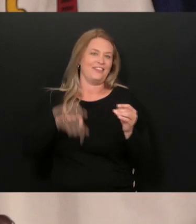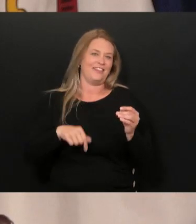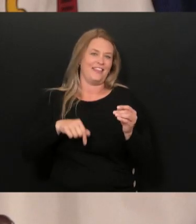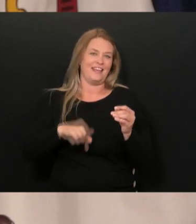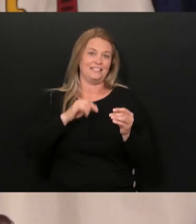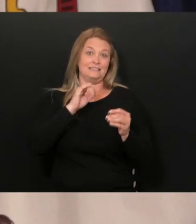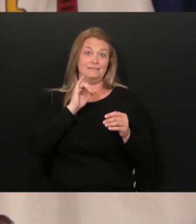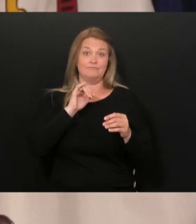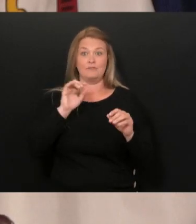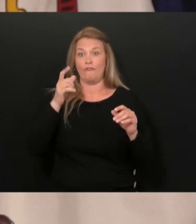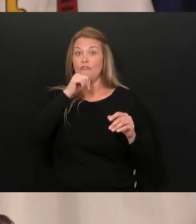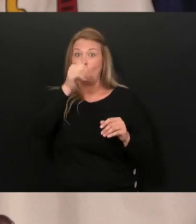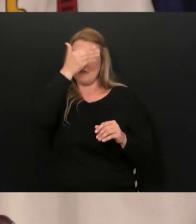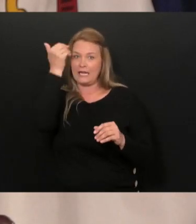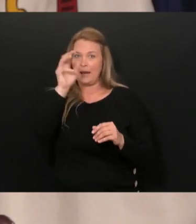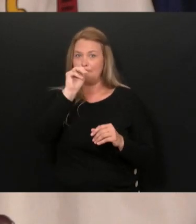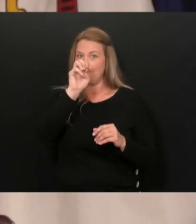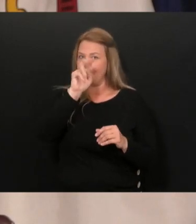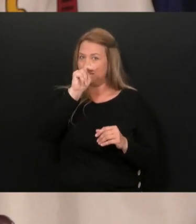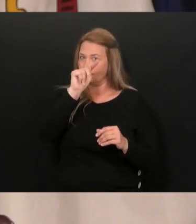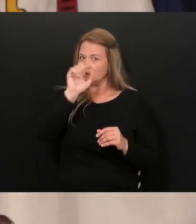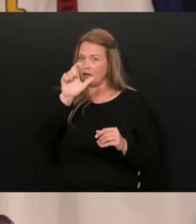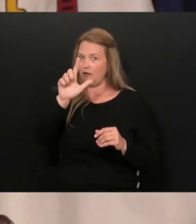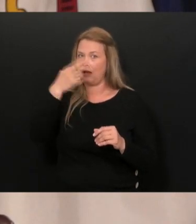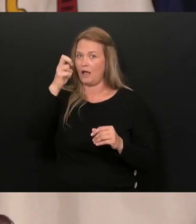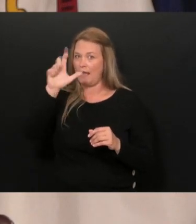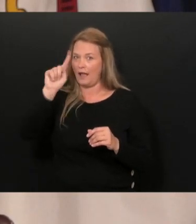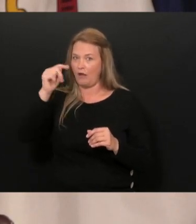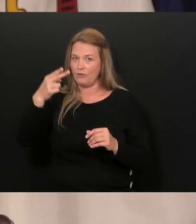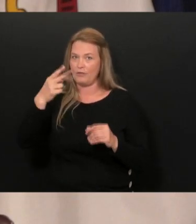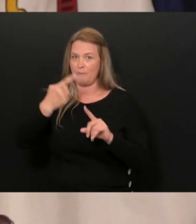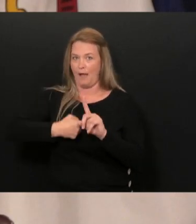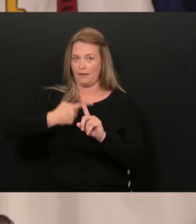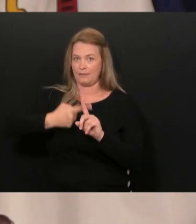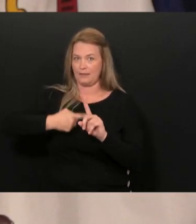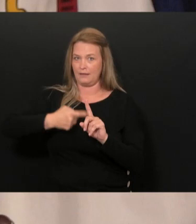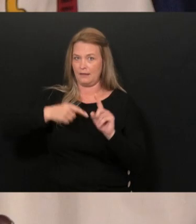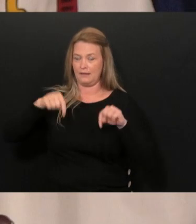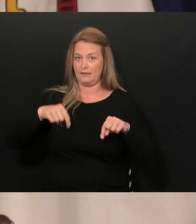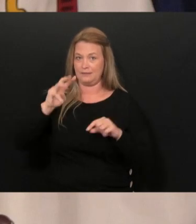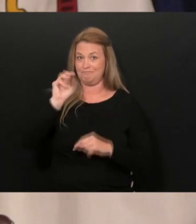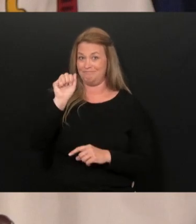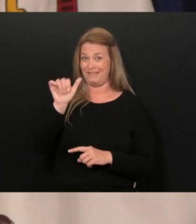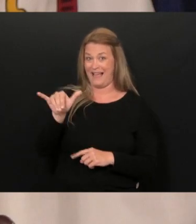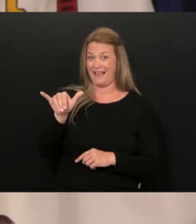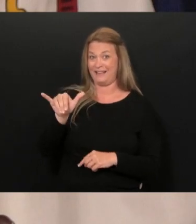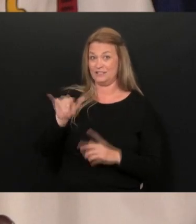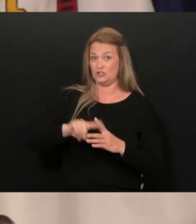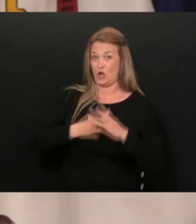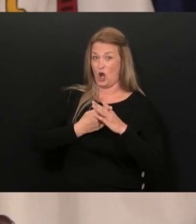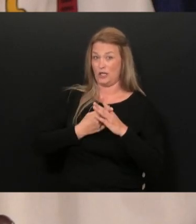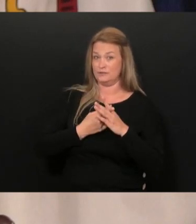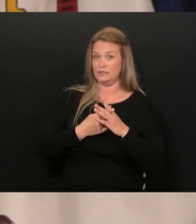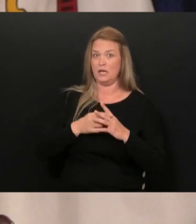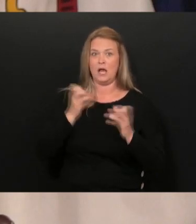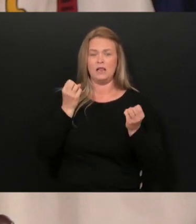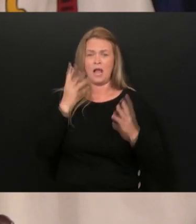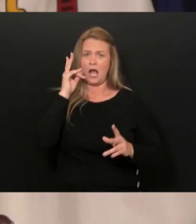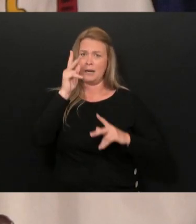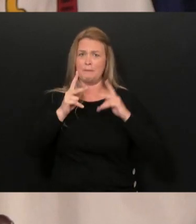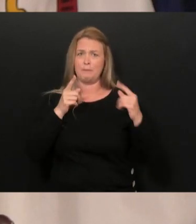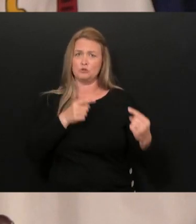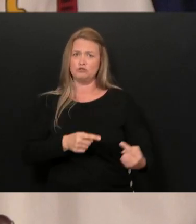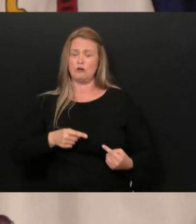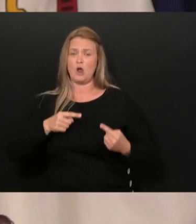Mental Health Month, and we need to know that there's a lot of people that are struggling out there in a lot of different ways, and